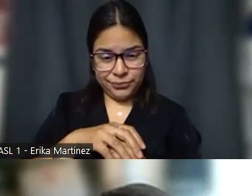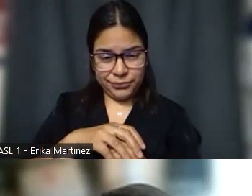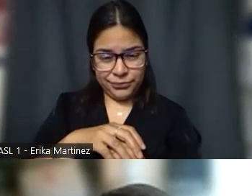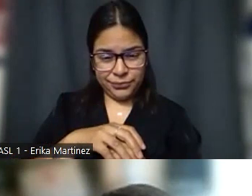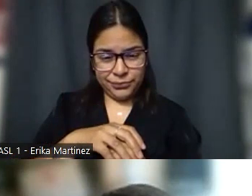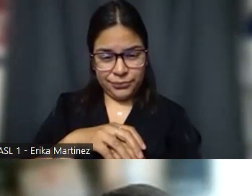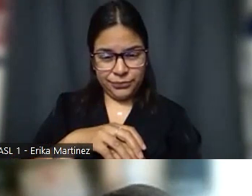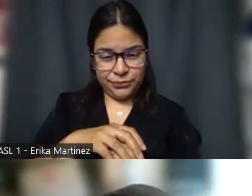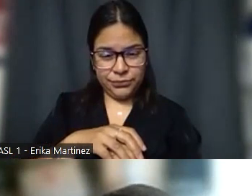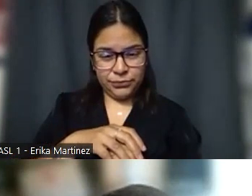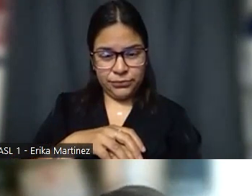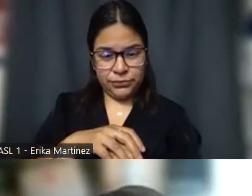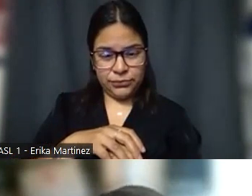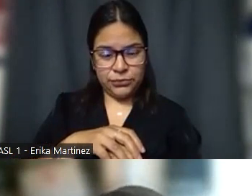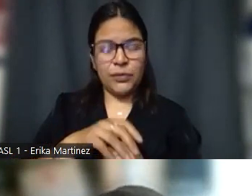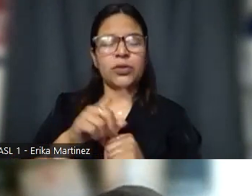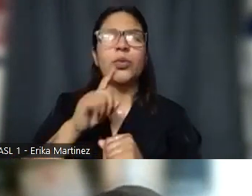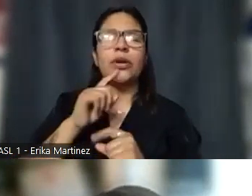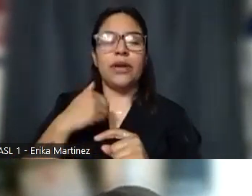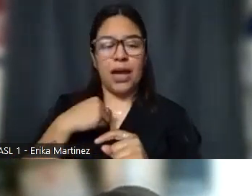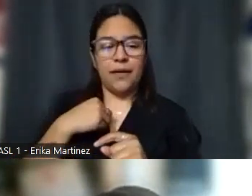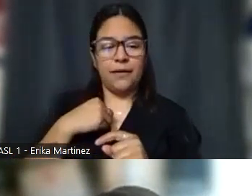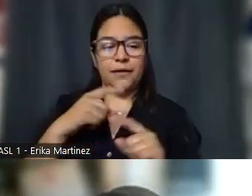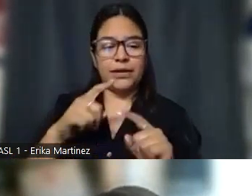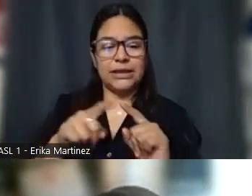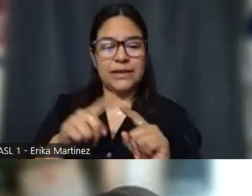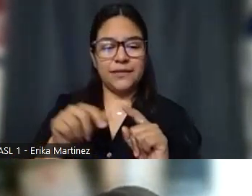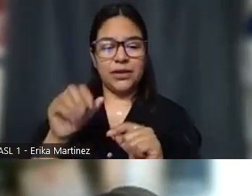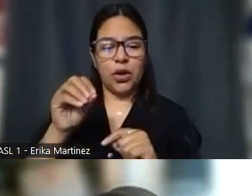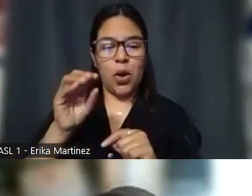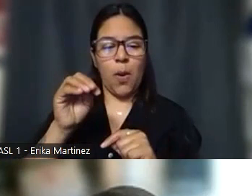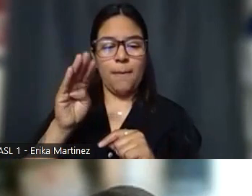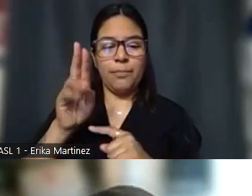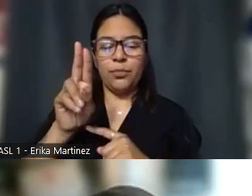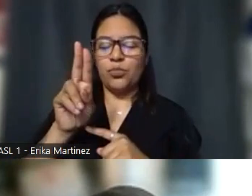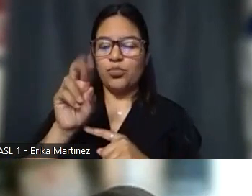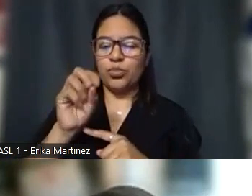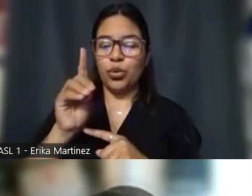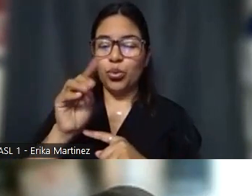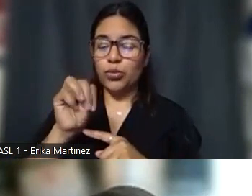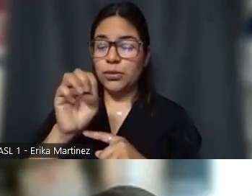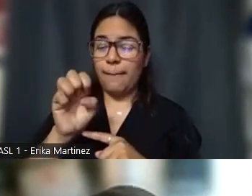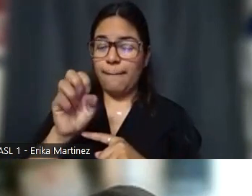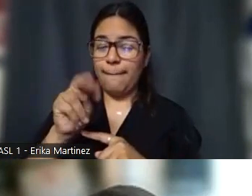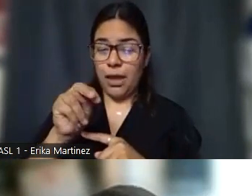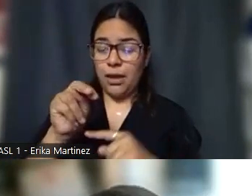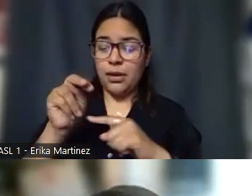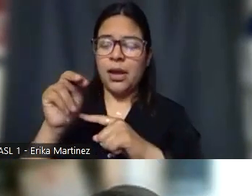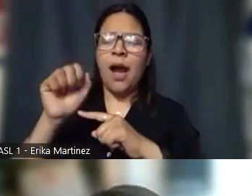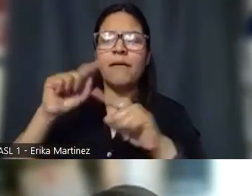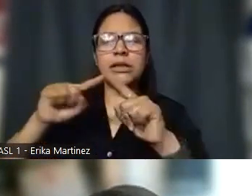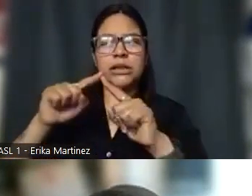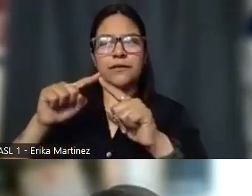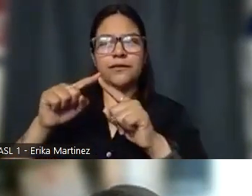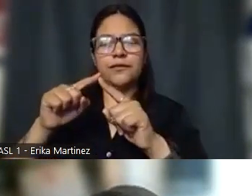rep are two very distinct roles. The ombudsman is there to advocate for the resident, and everything is on behalf of the resident.